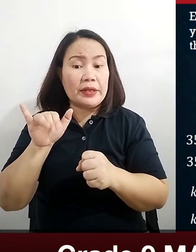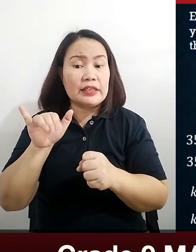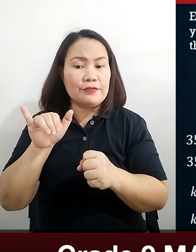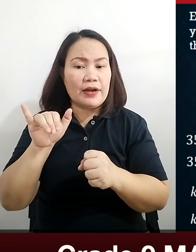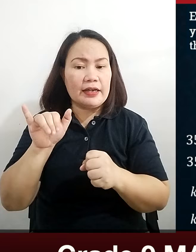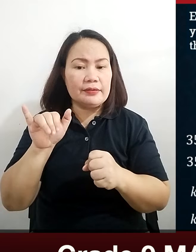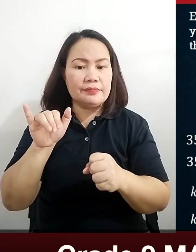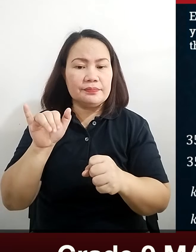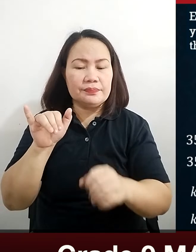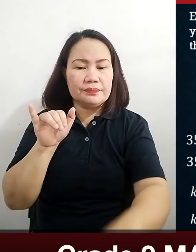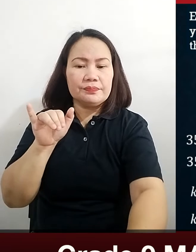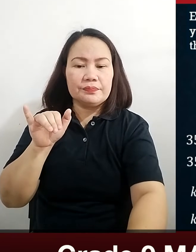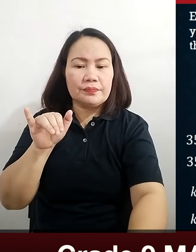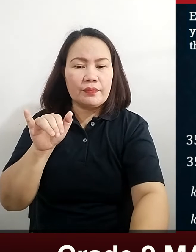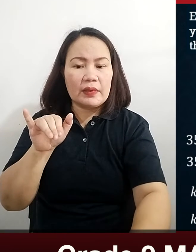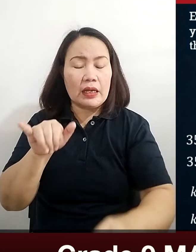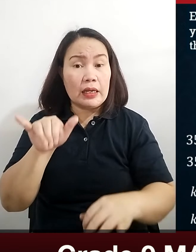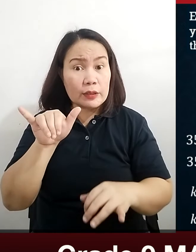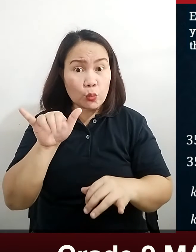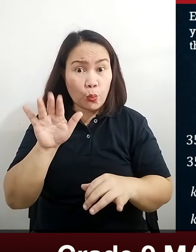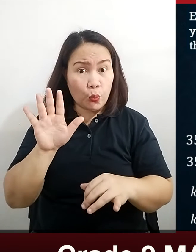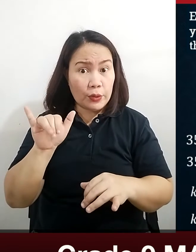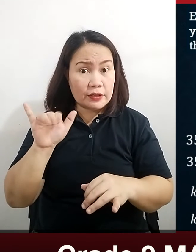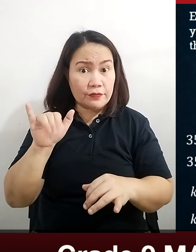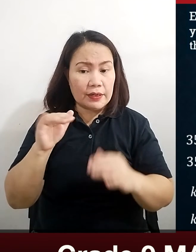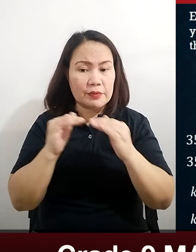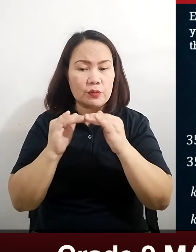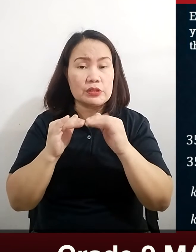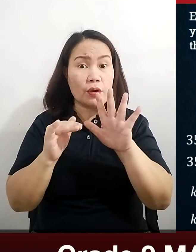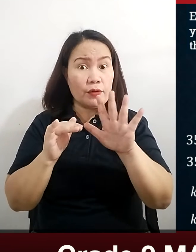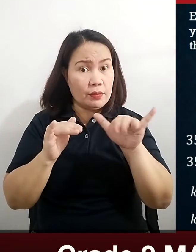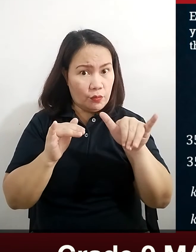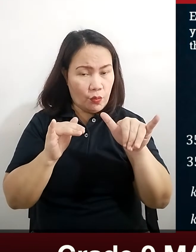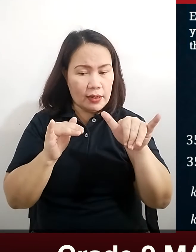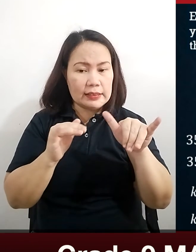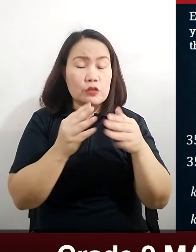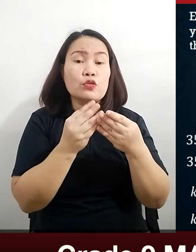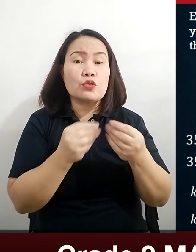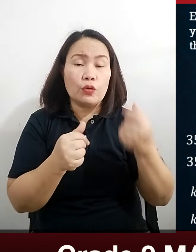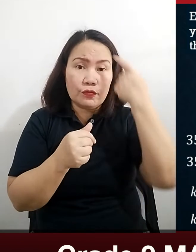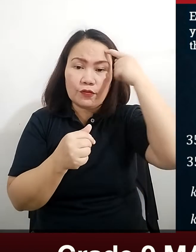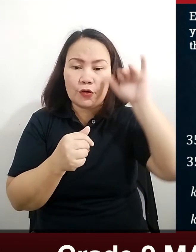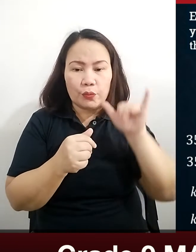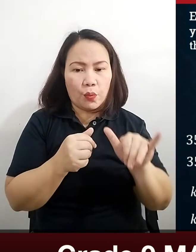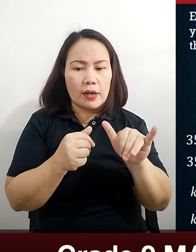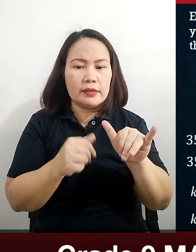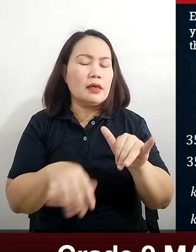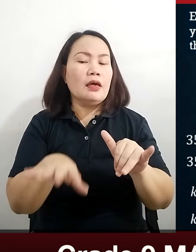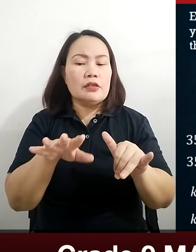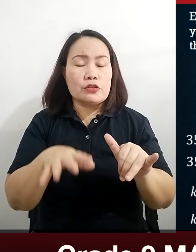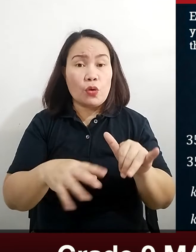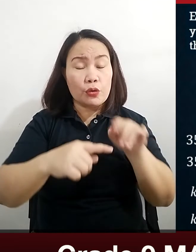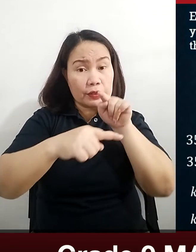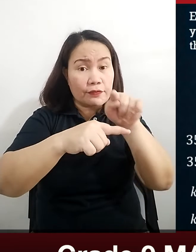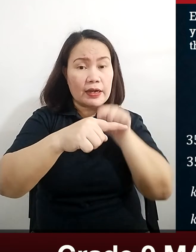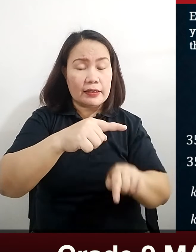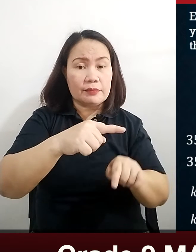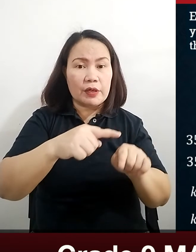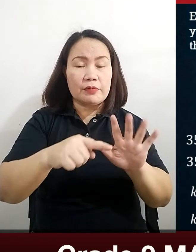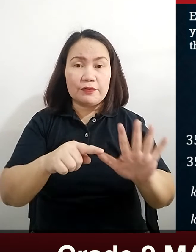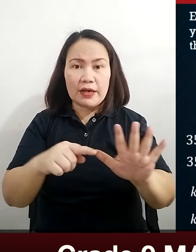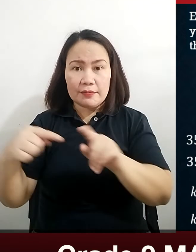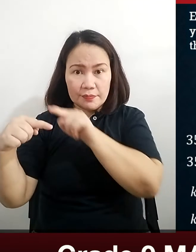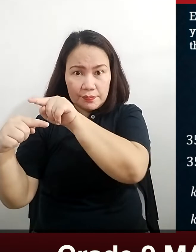is 25. So, 25 is equal to 5y. Solve for y. So, to solve for y, divide both side